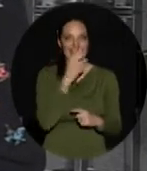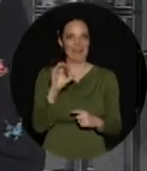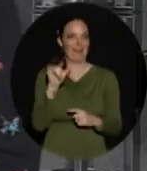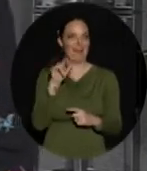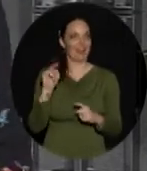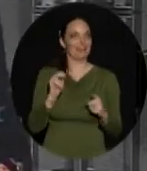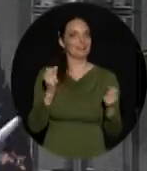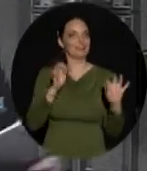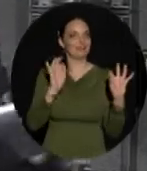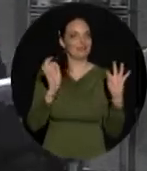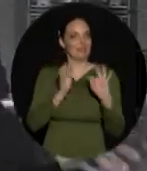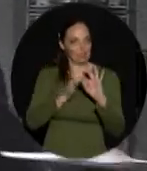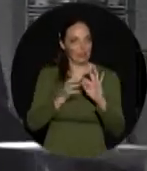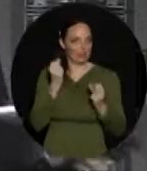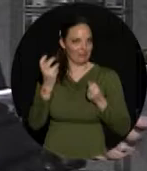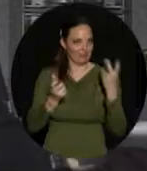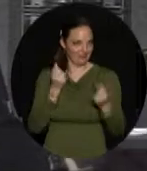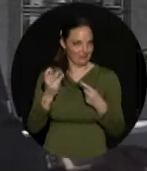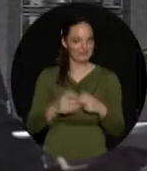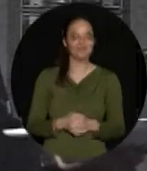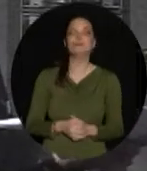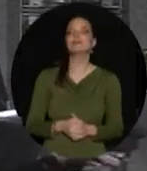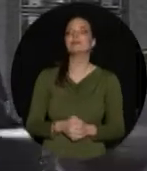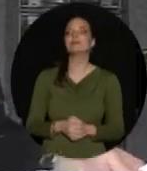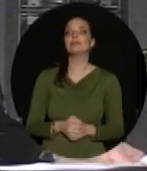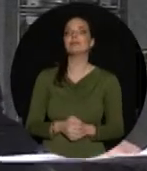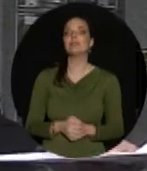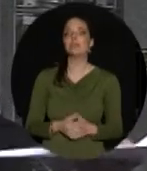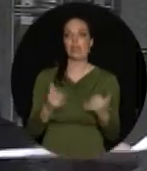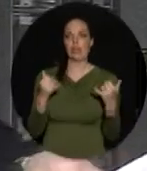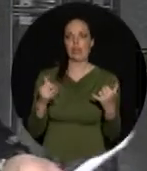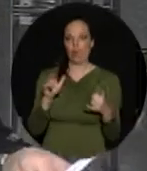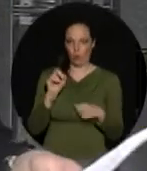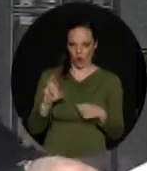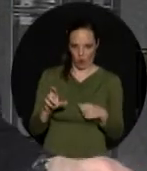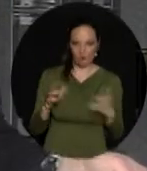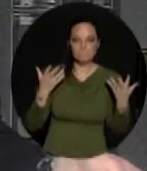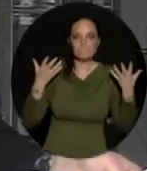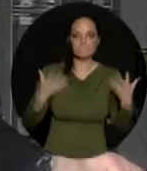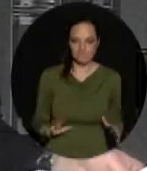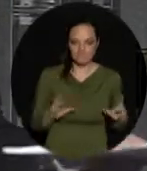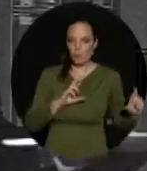interpretation. So now we've got our car prepared, and we're